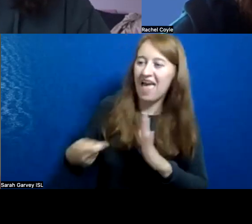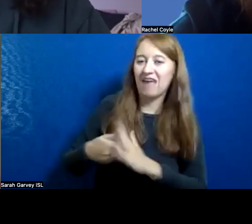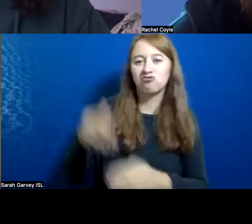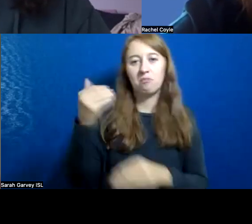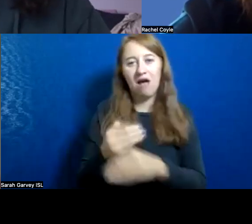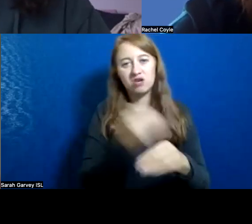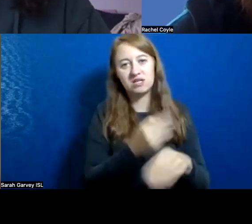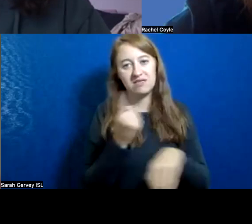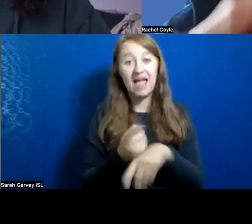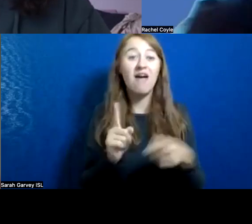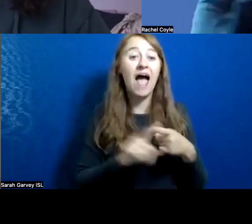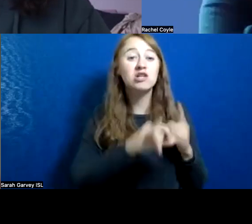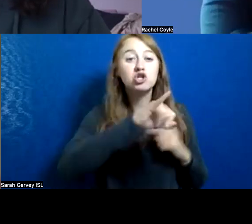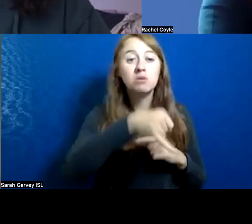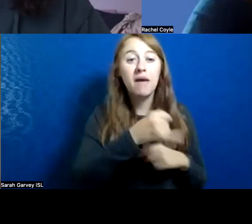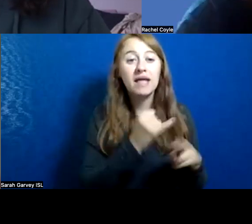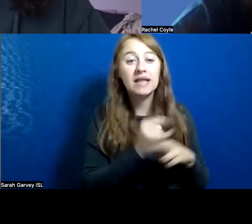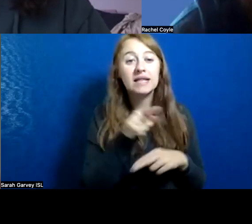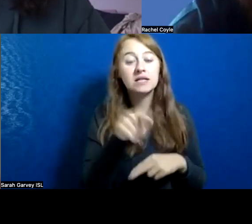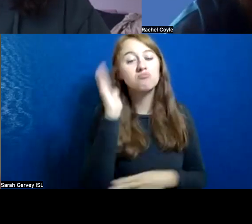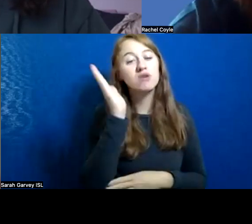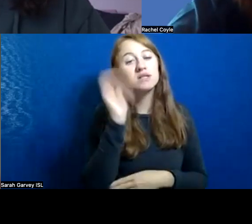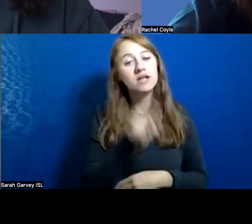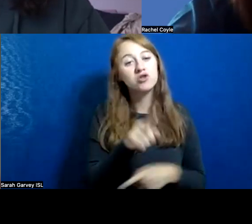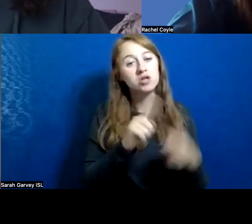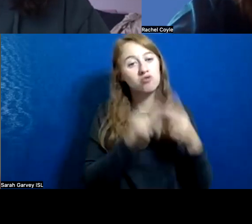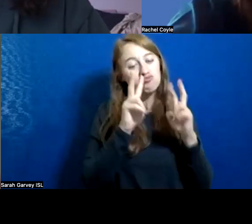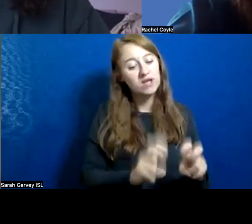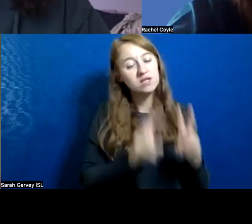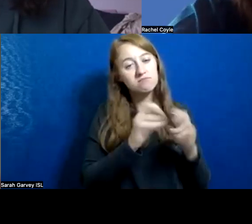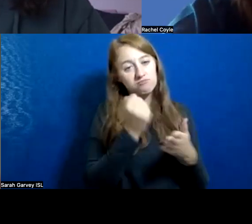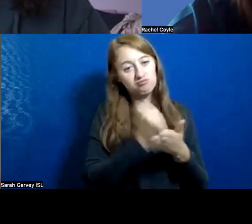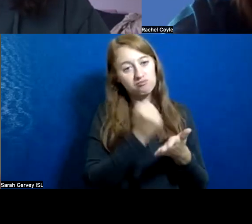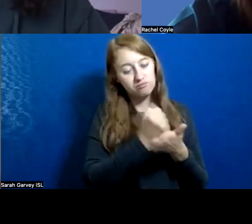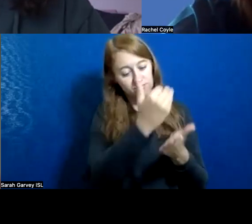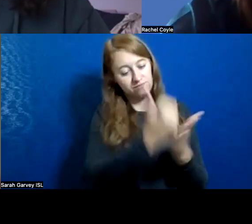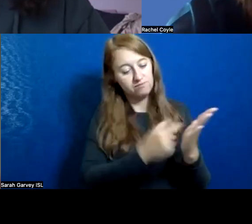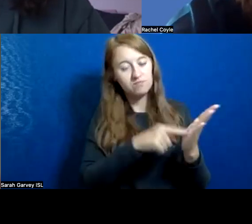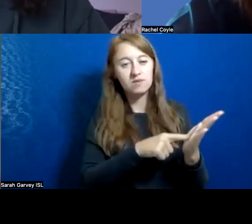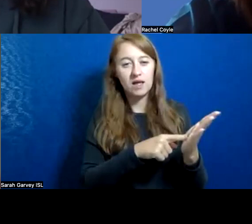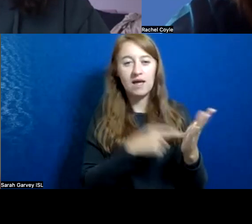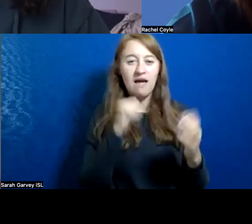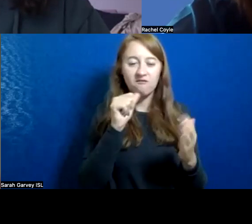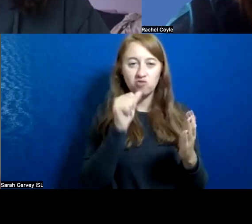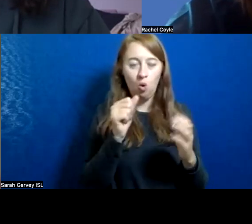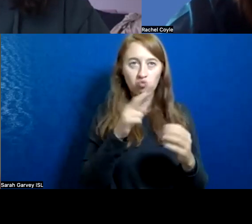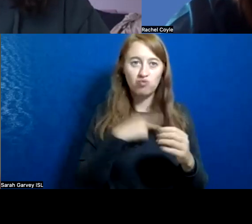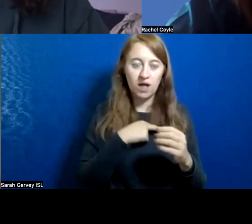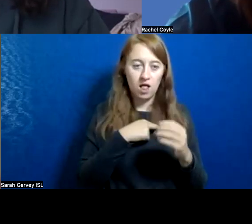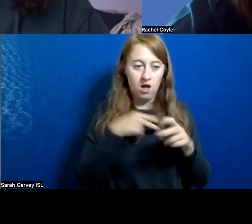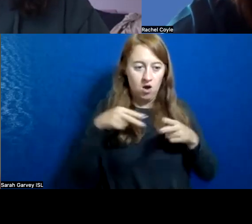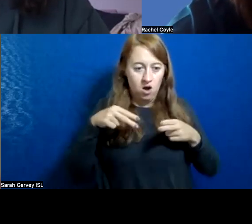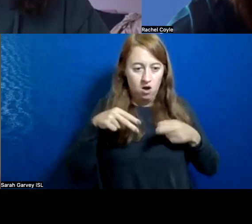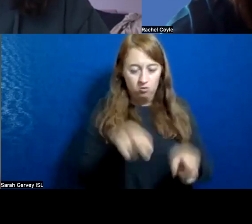presentation, you in your research, you looked, there aren't that many initiatives really aimed at diversity sort of